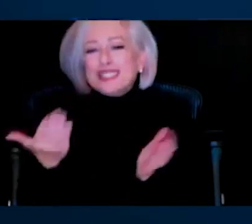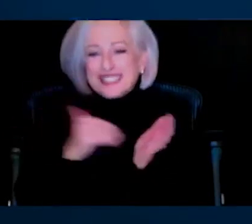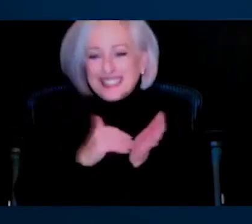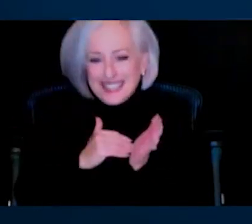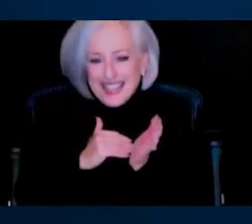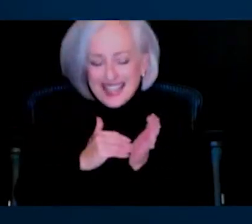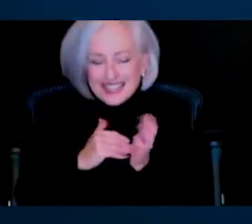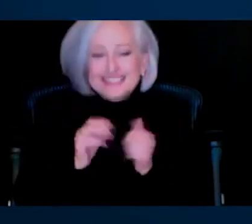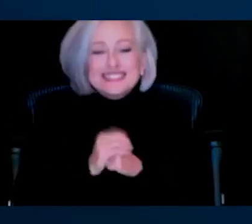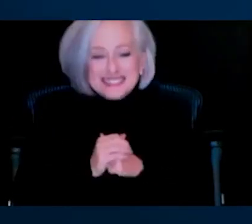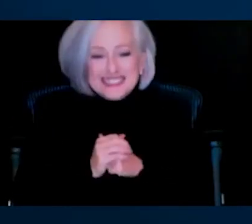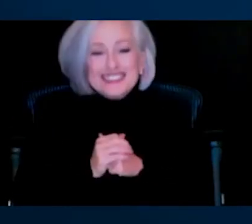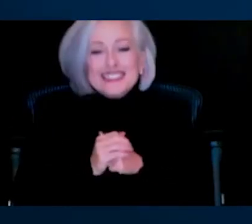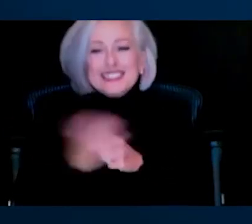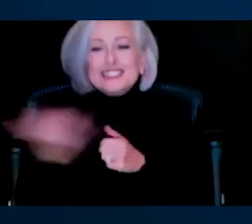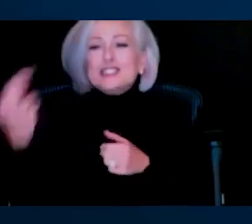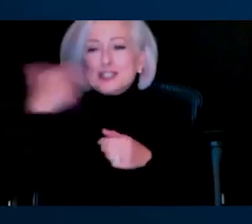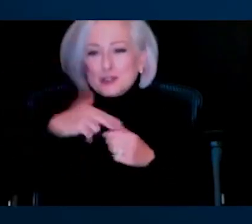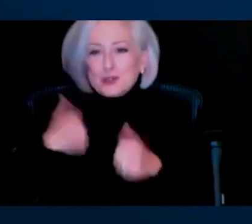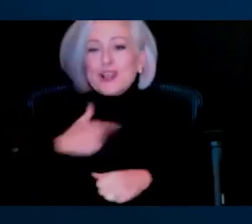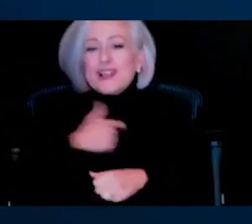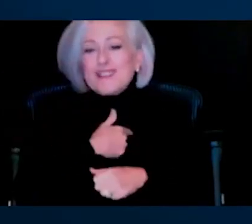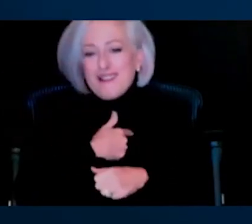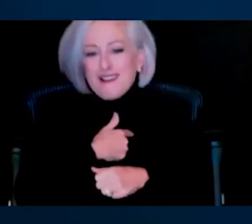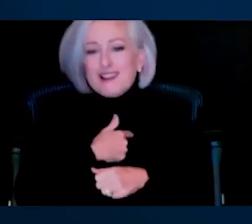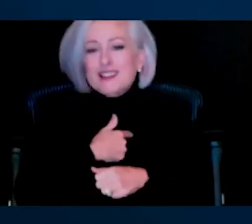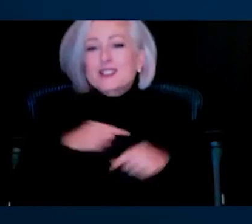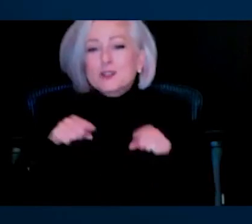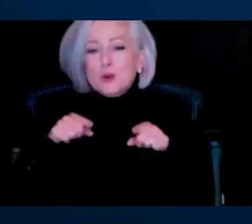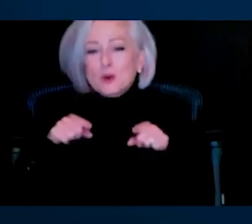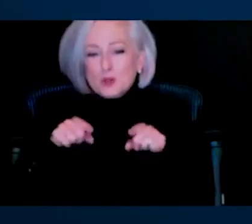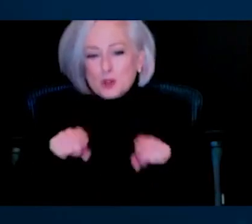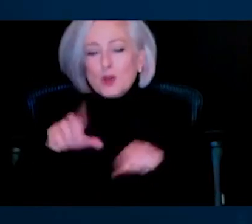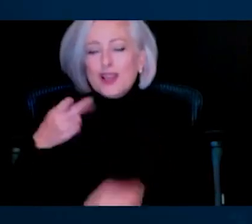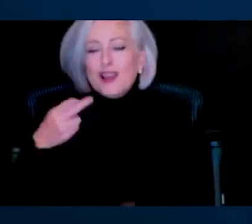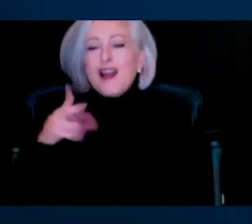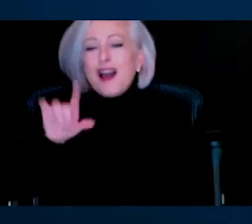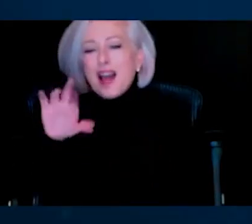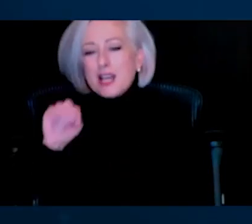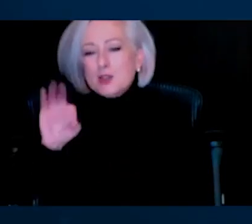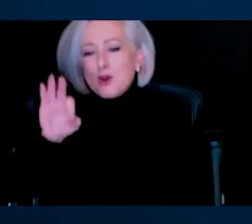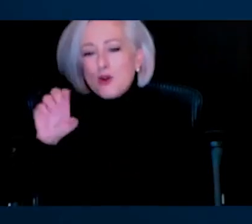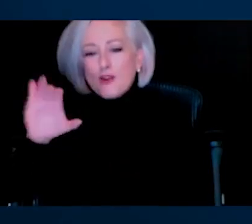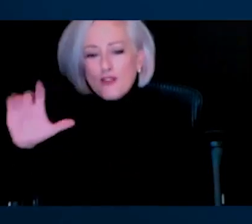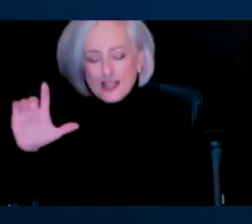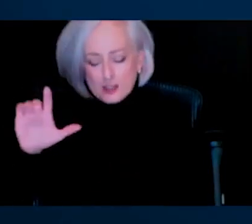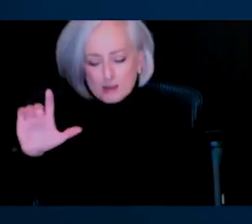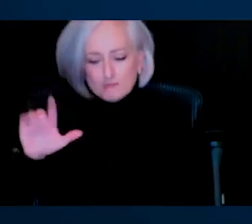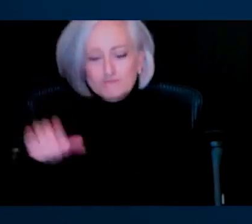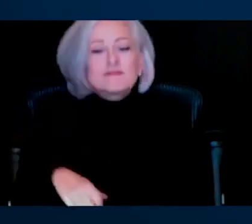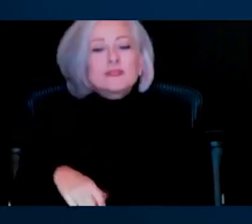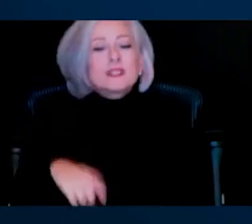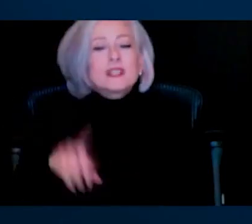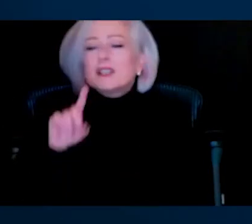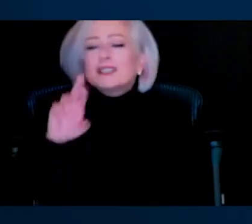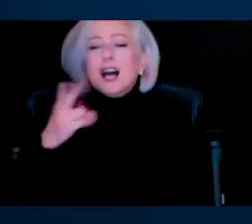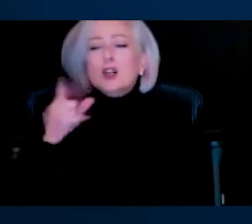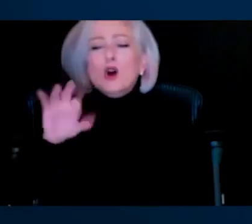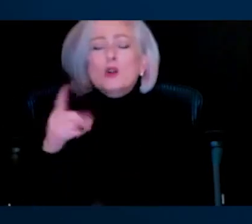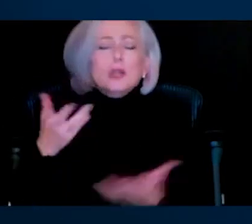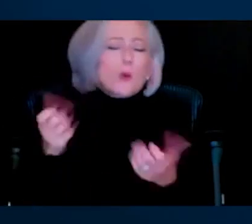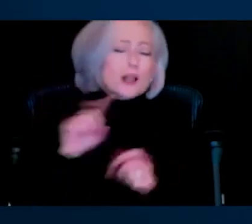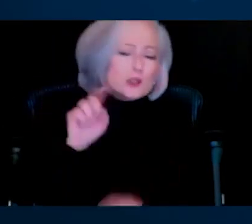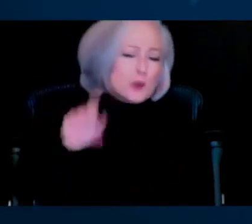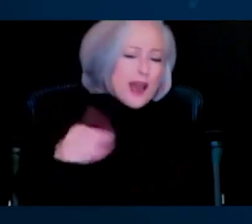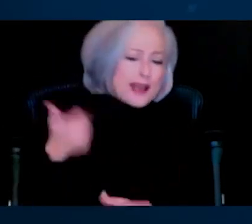she's joining us while we are doing our Hydrafacial out there at our Indian Creek location. Dr. Holding, I wanted to ask you earlier, we were